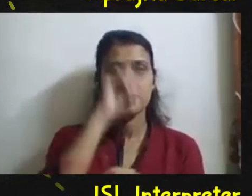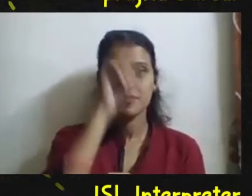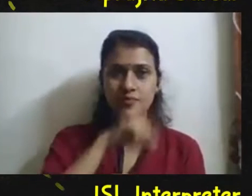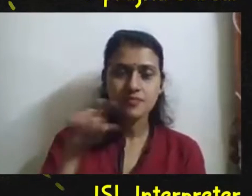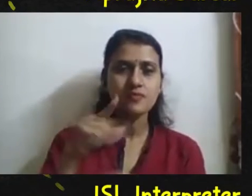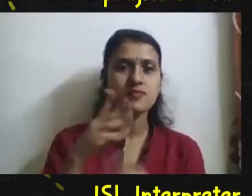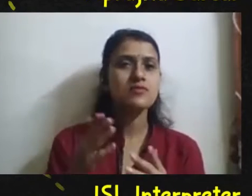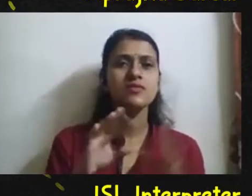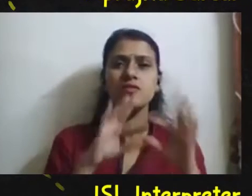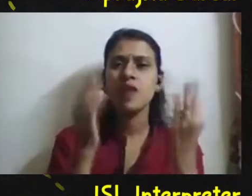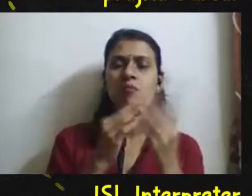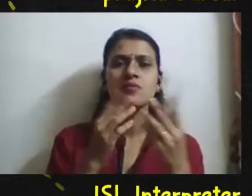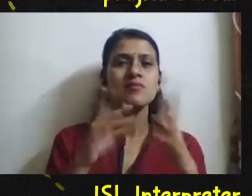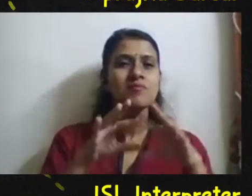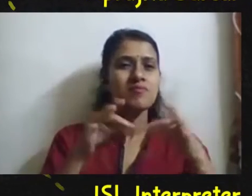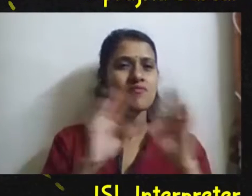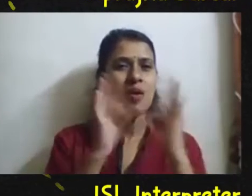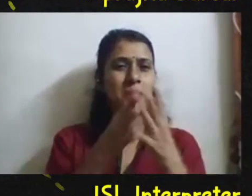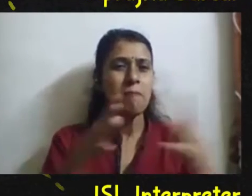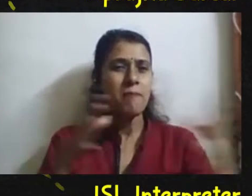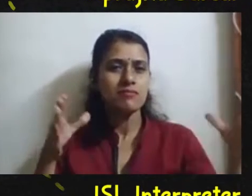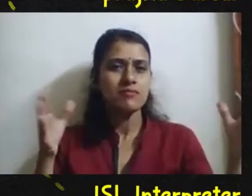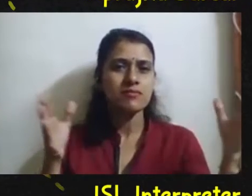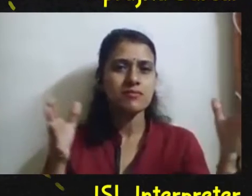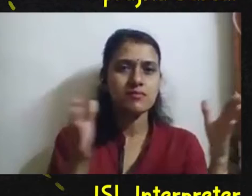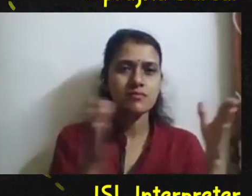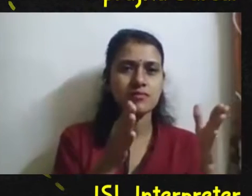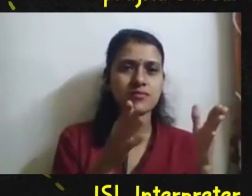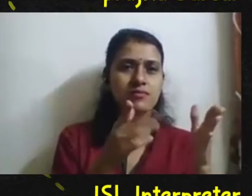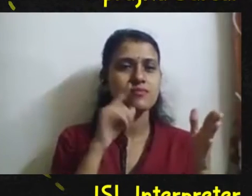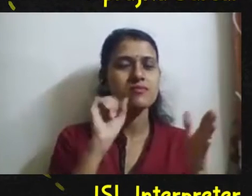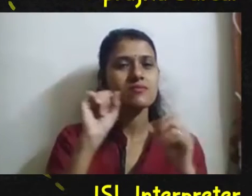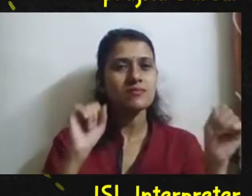coming up in terms of birth control.